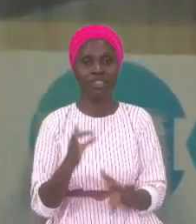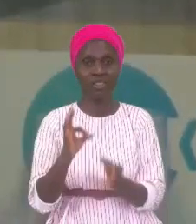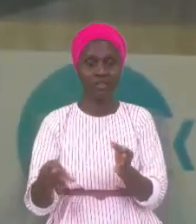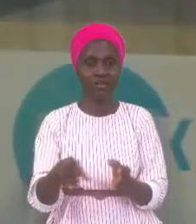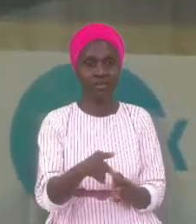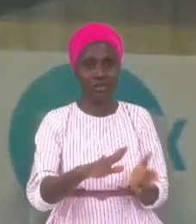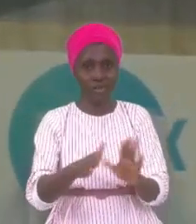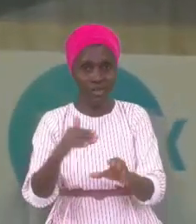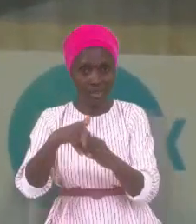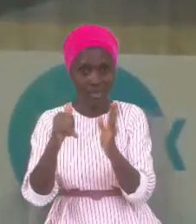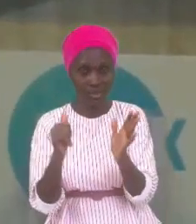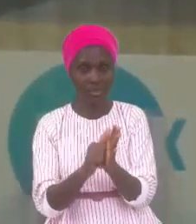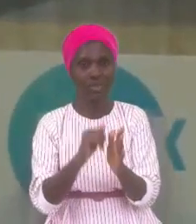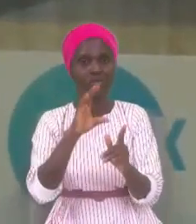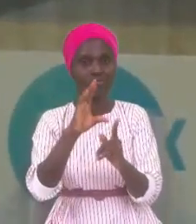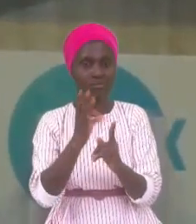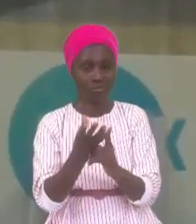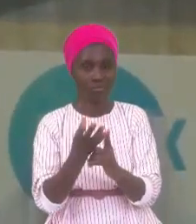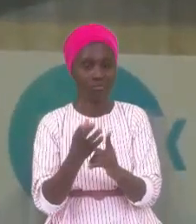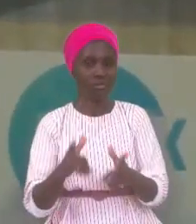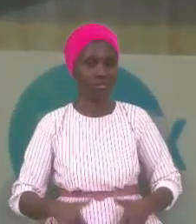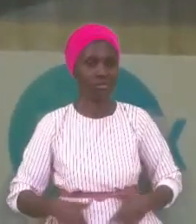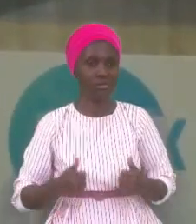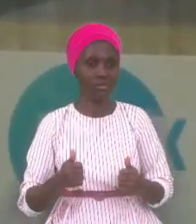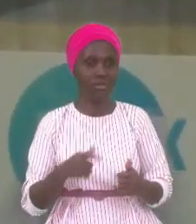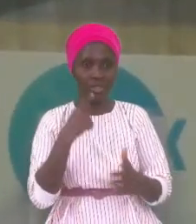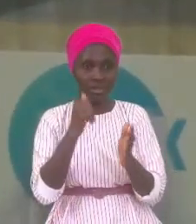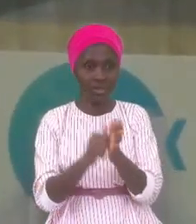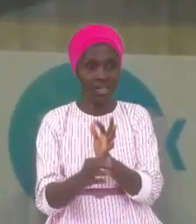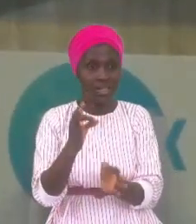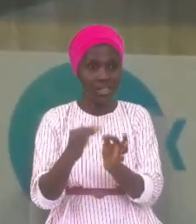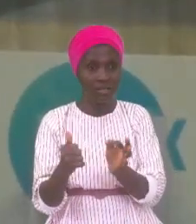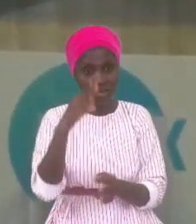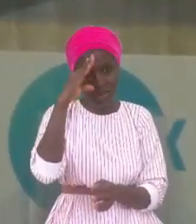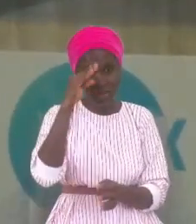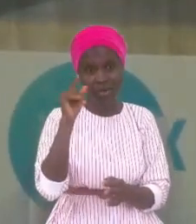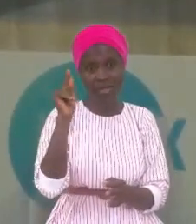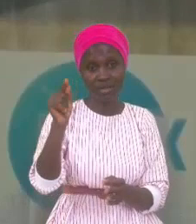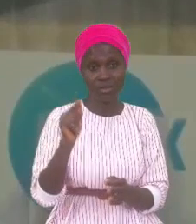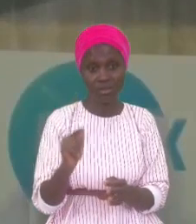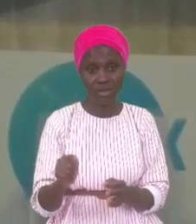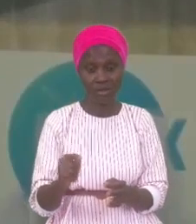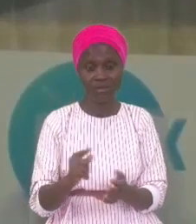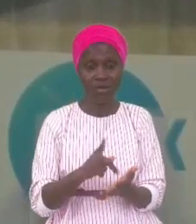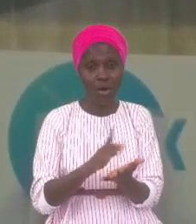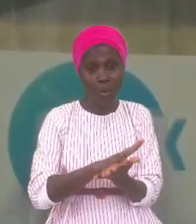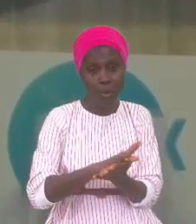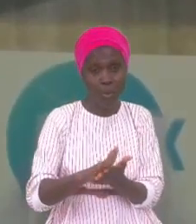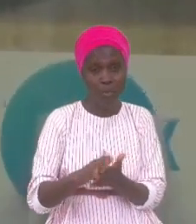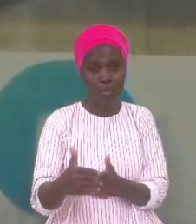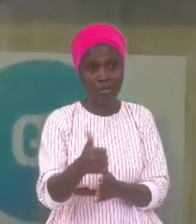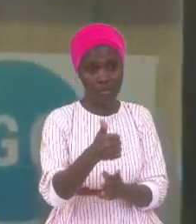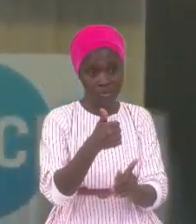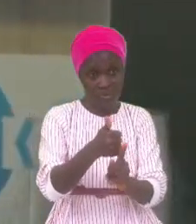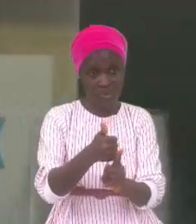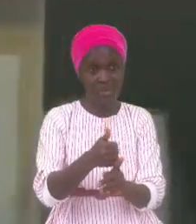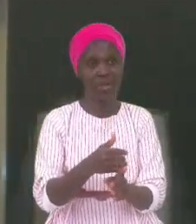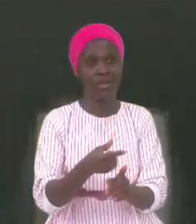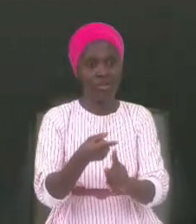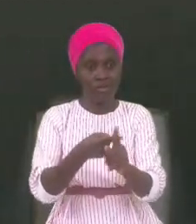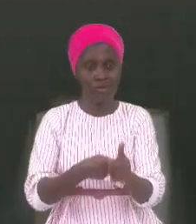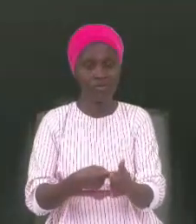if a member therefore purge himself, herself from these, he shall be a vessel unto